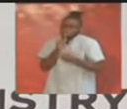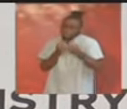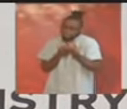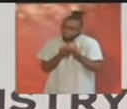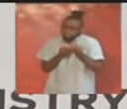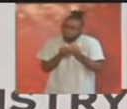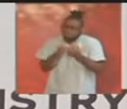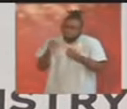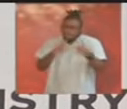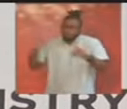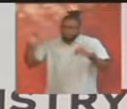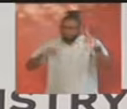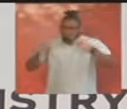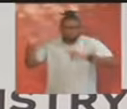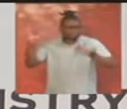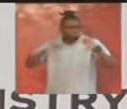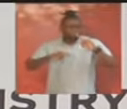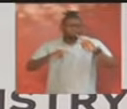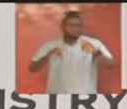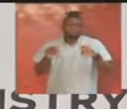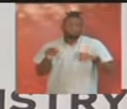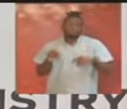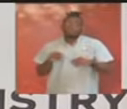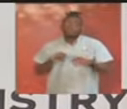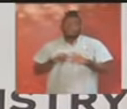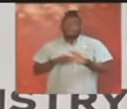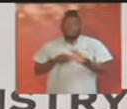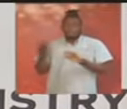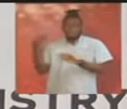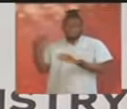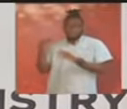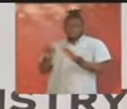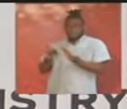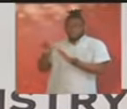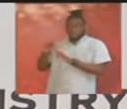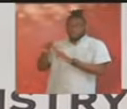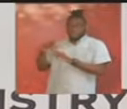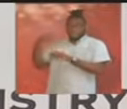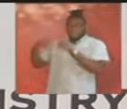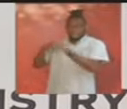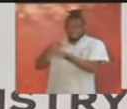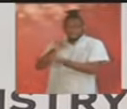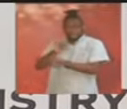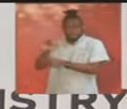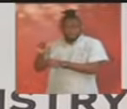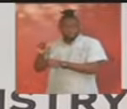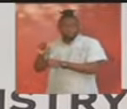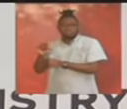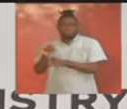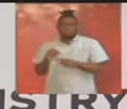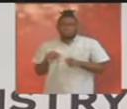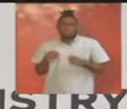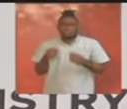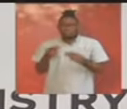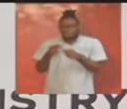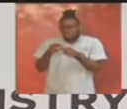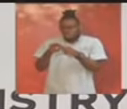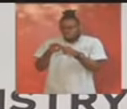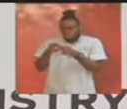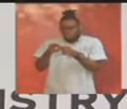exercises that have been ongoing since April of last year. I'd like to just provide a brief summary on the